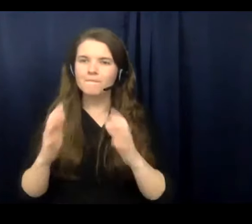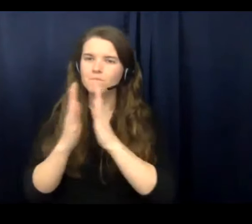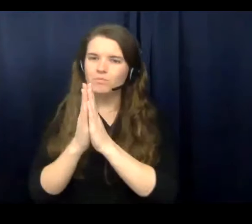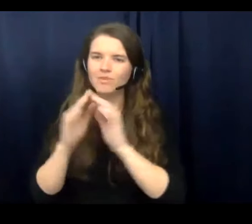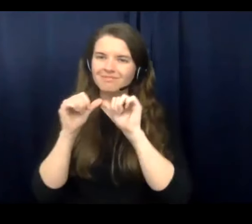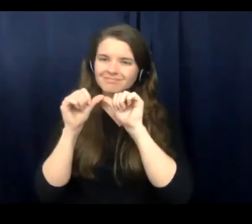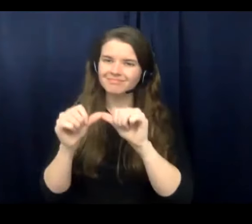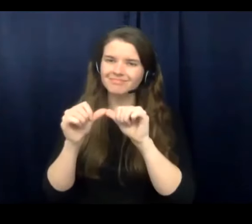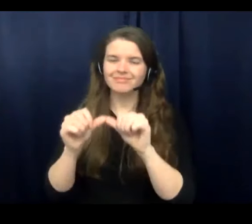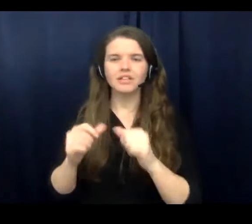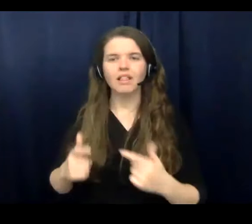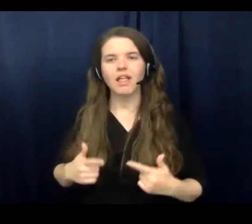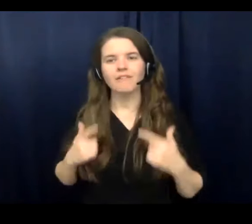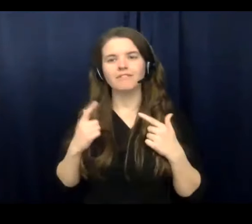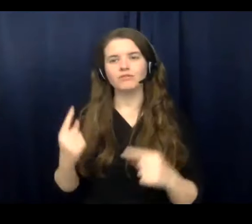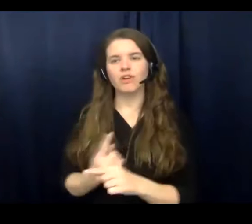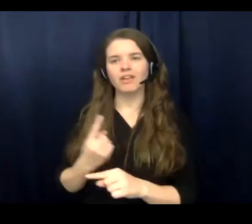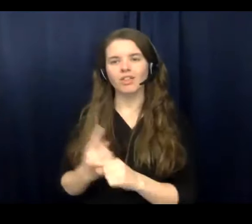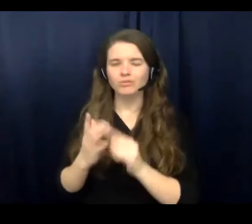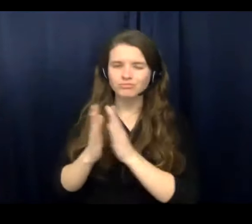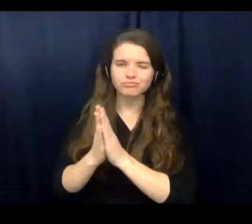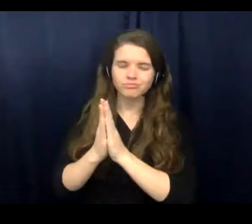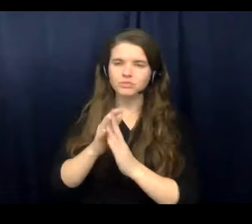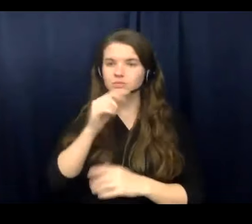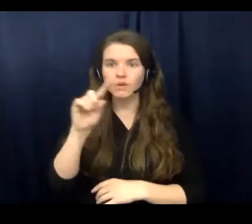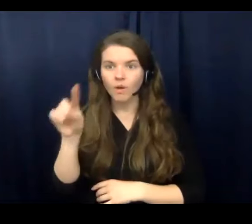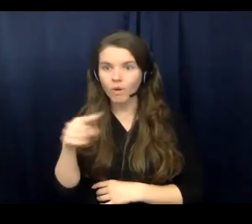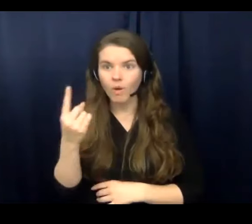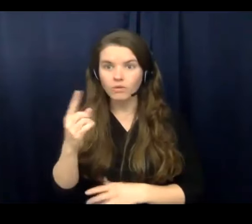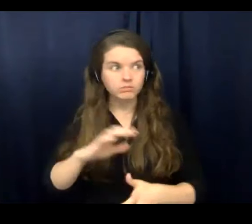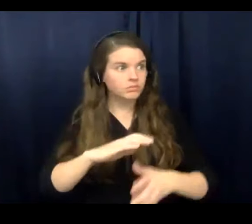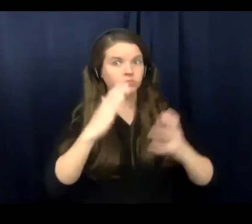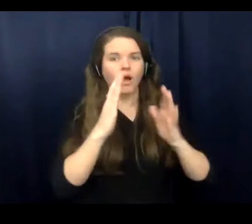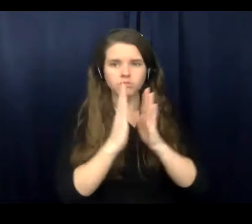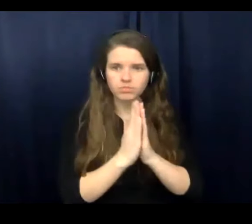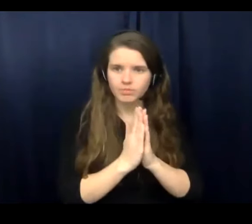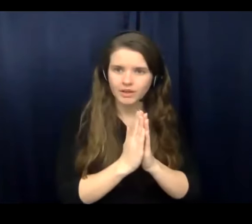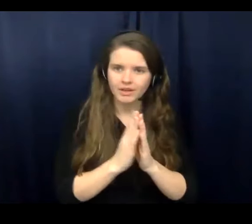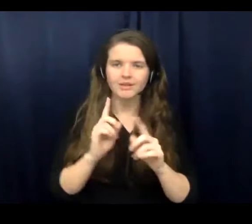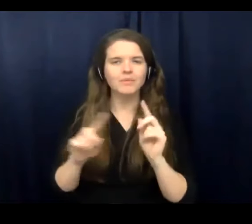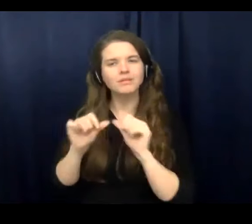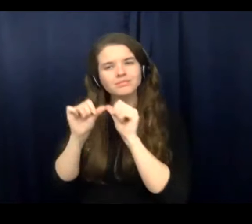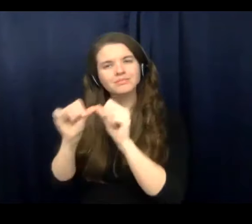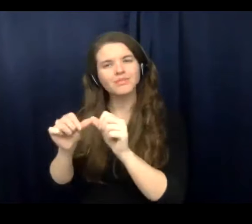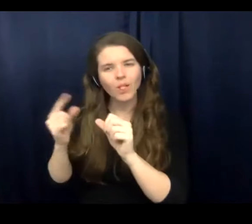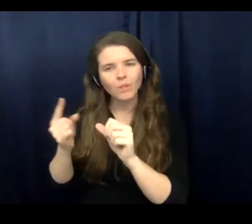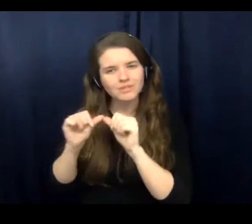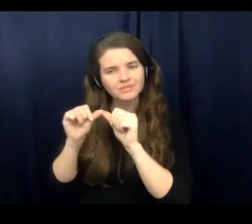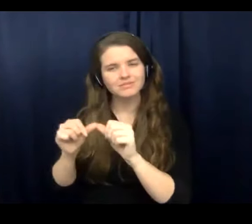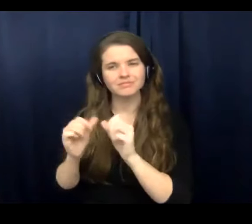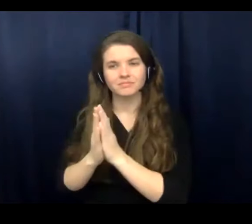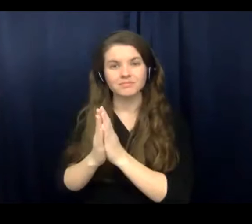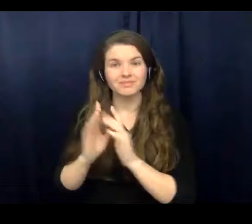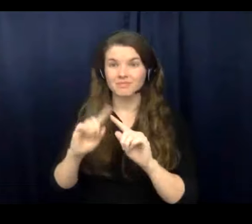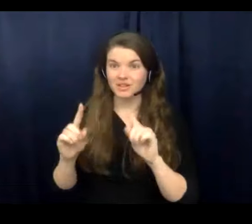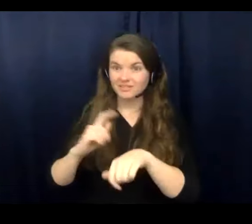a lifestyle and not just during times such as we are experiencing. However, times like